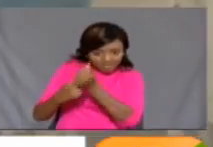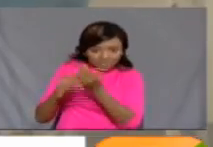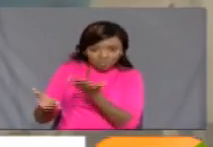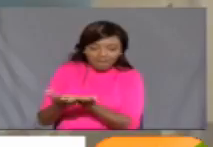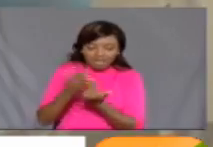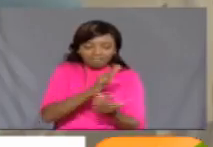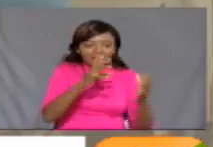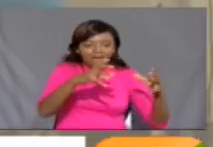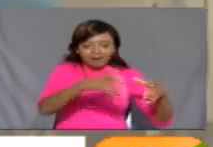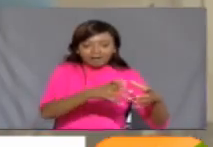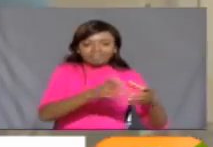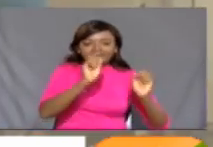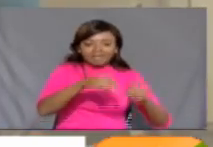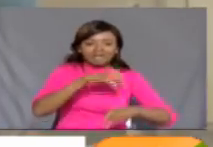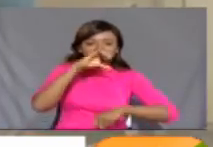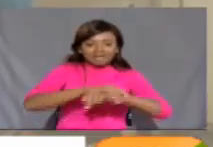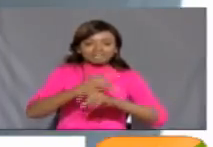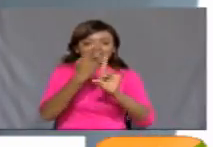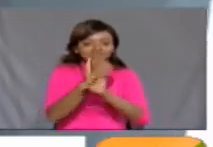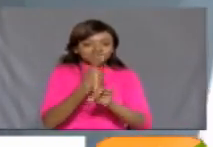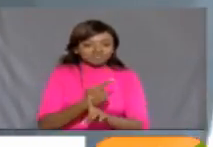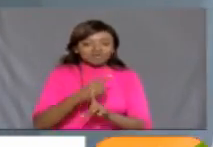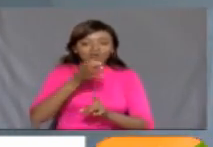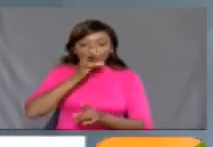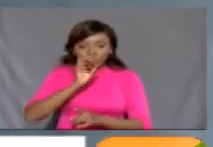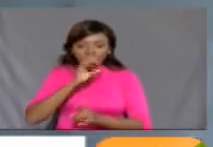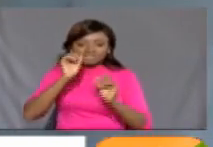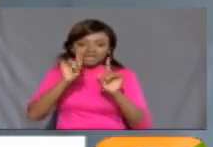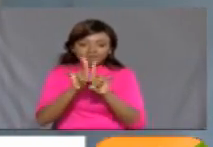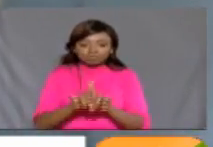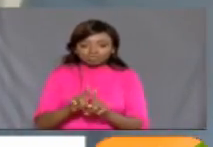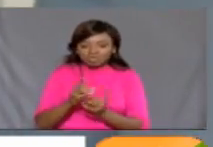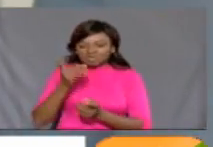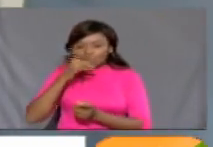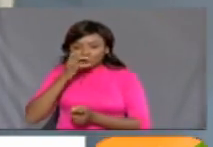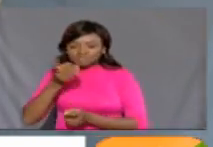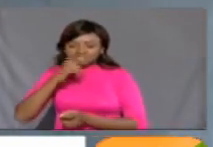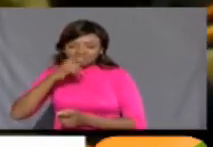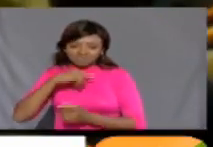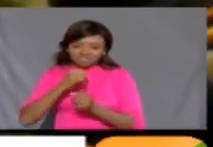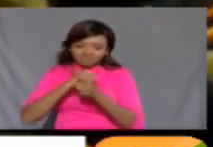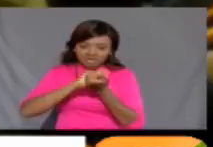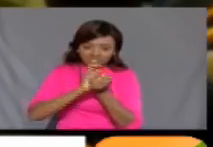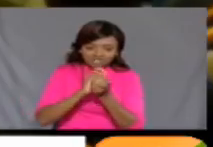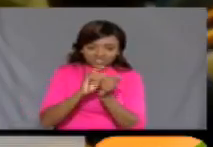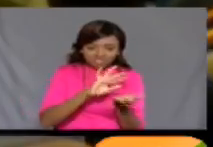wide range of Kurita-manufactured industrial water and wastewater treatment chemical products.